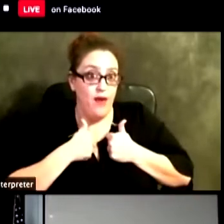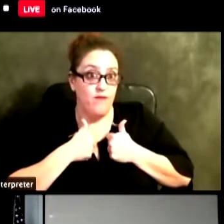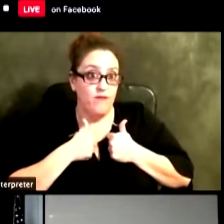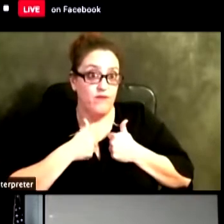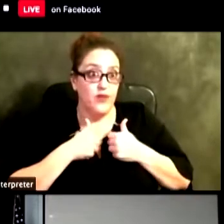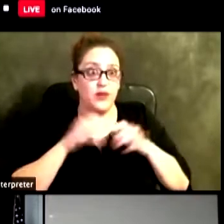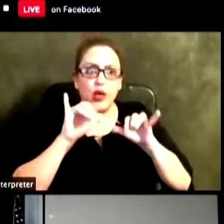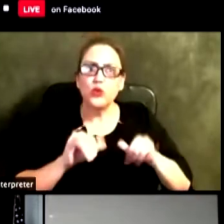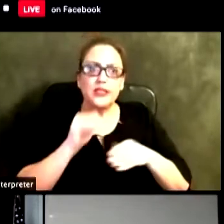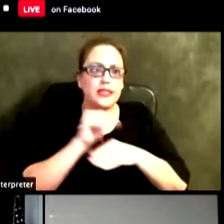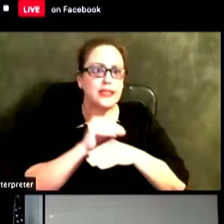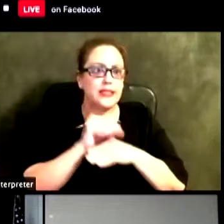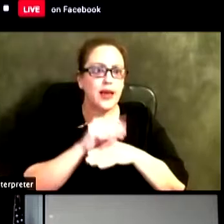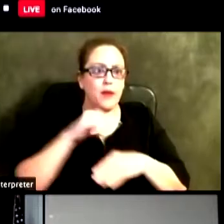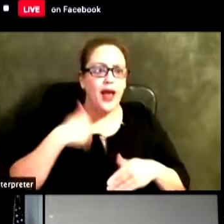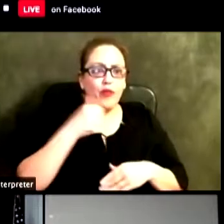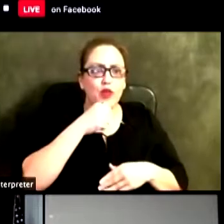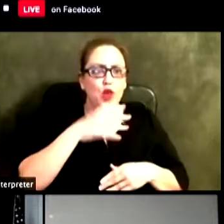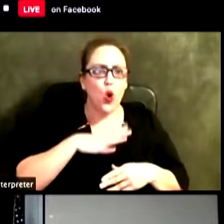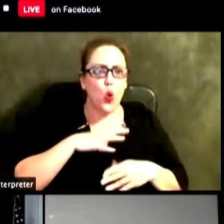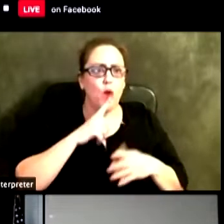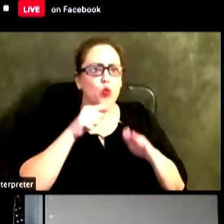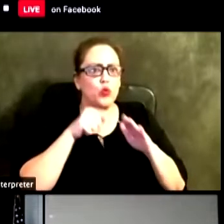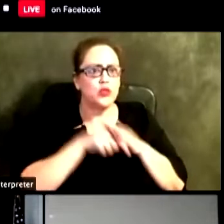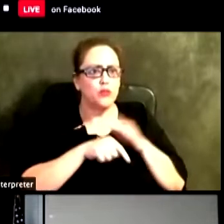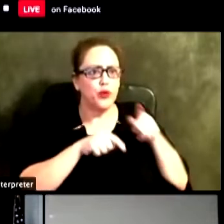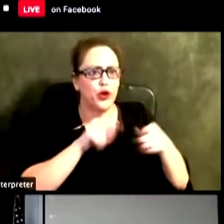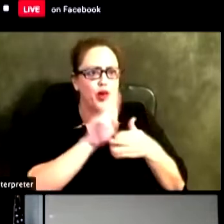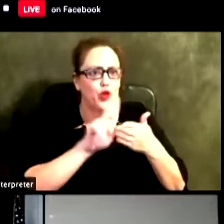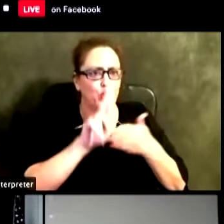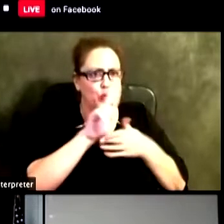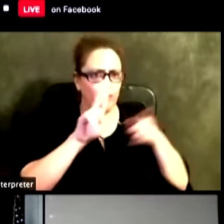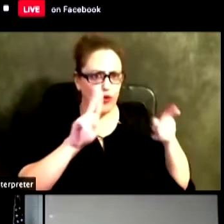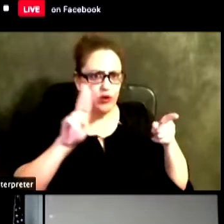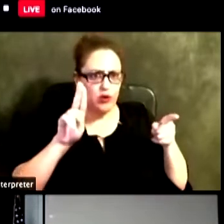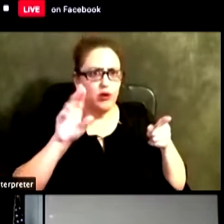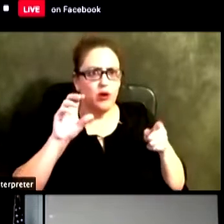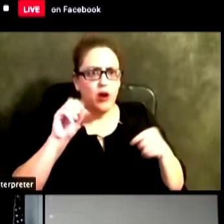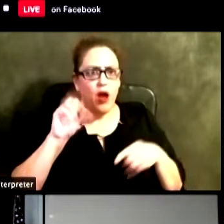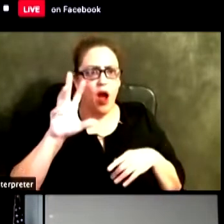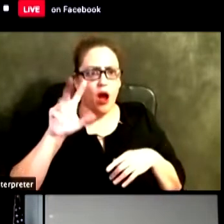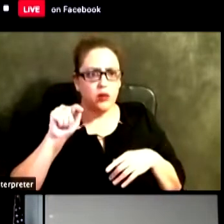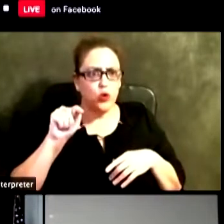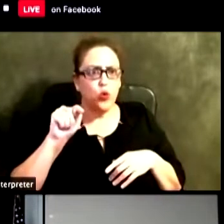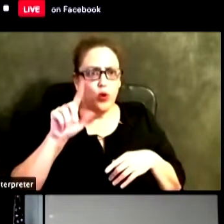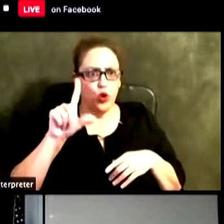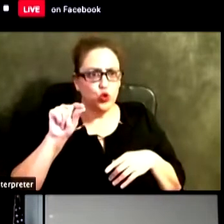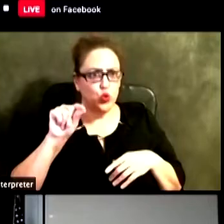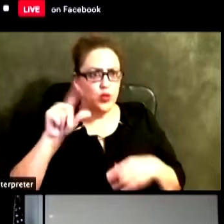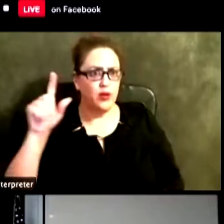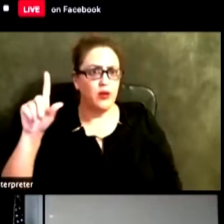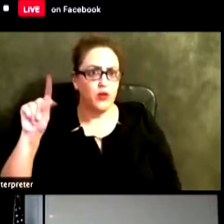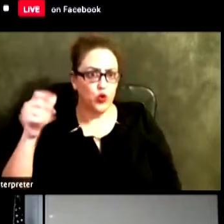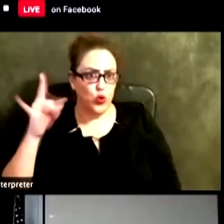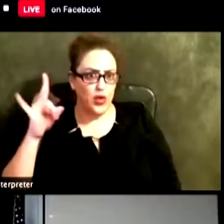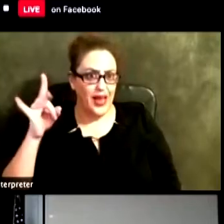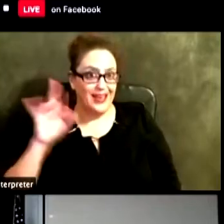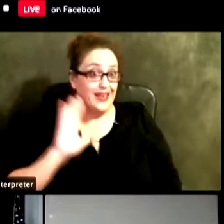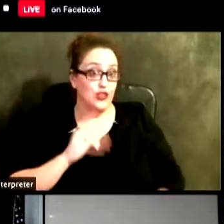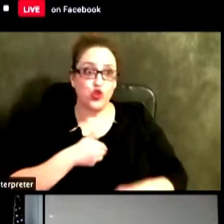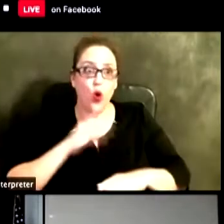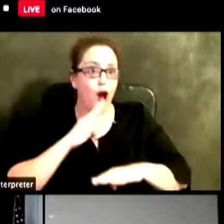the university, the 20th of October of 2018. And so our daughter's case didn't appear in the news very